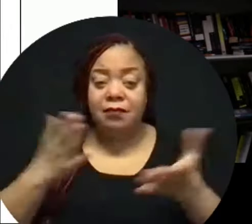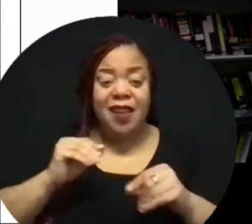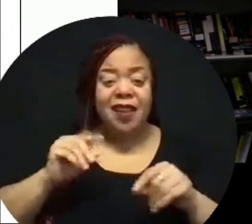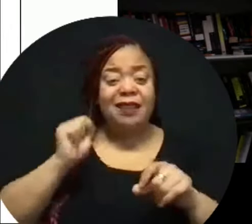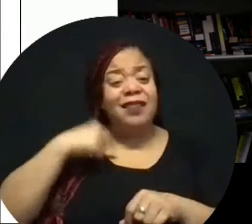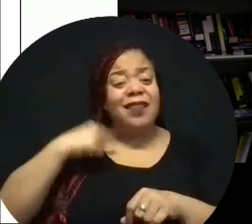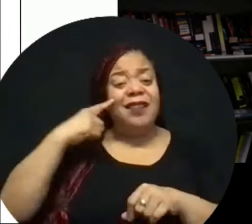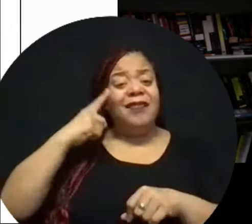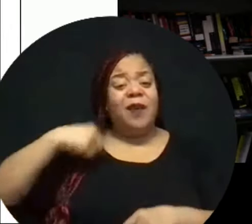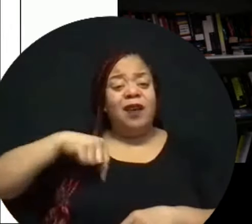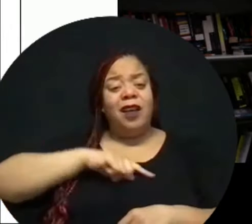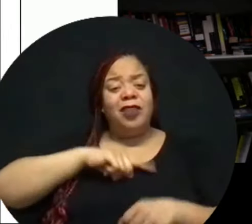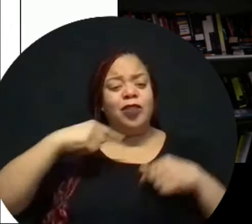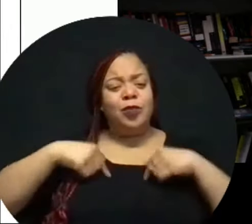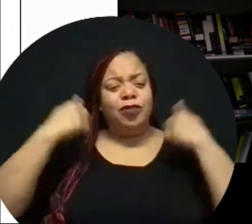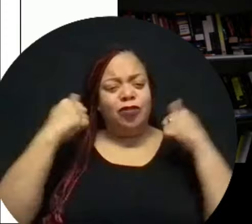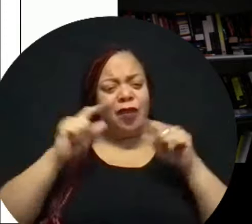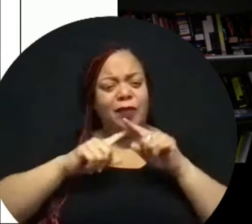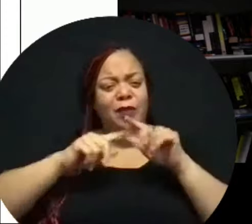work that